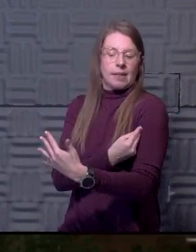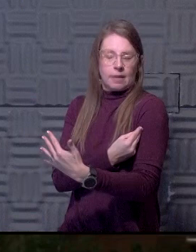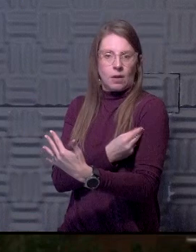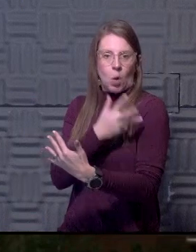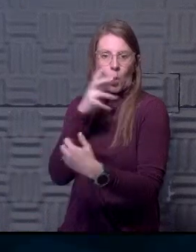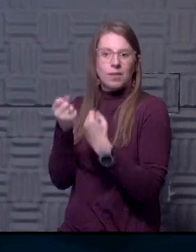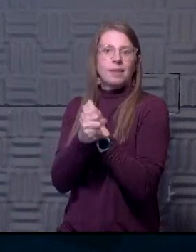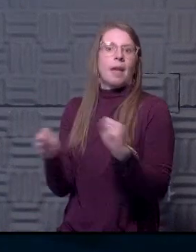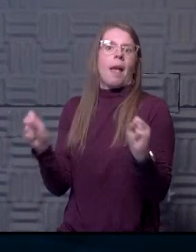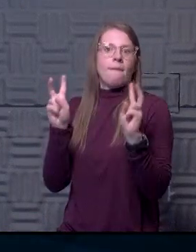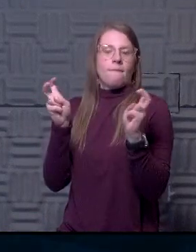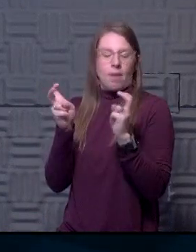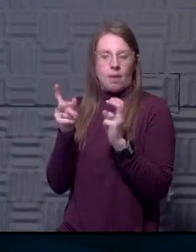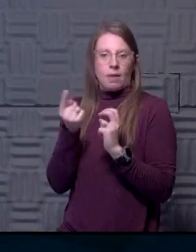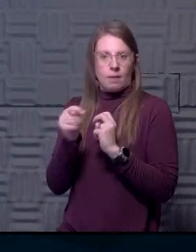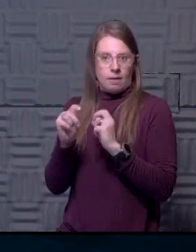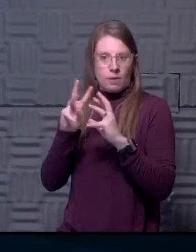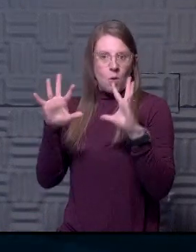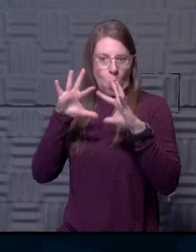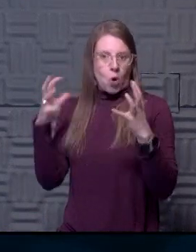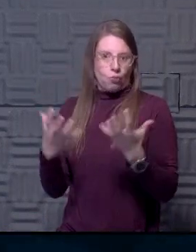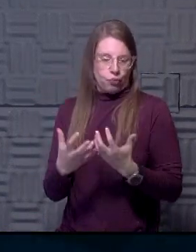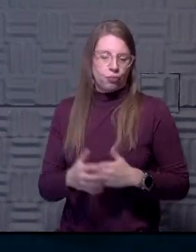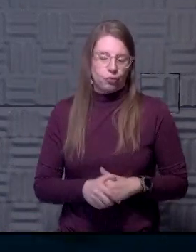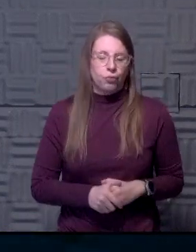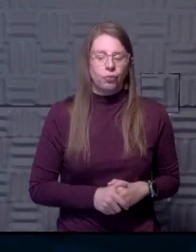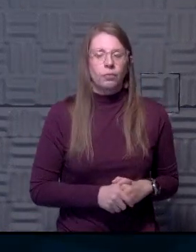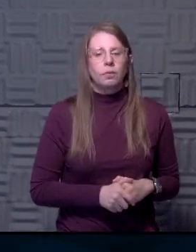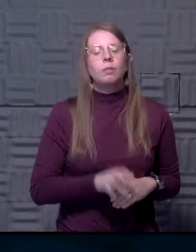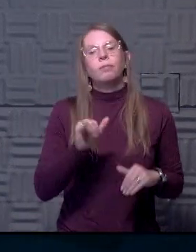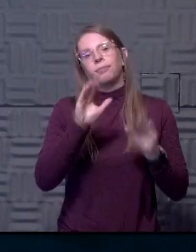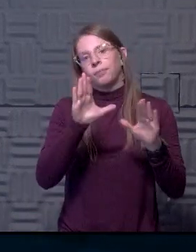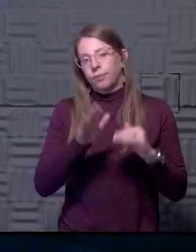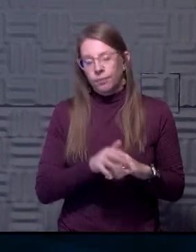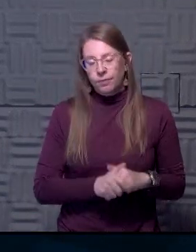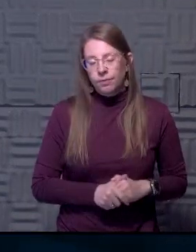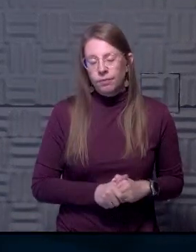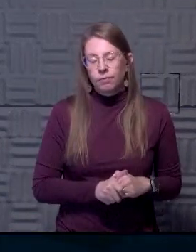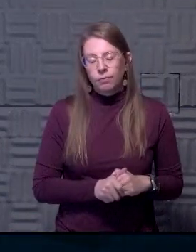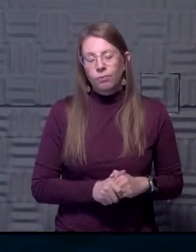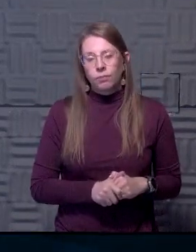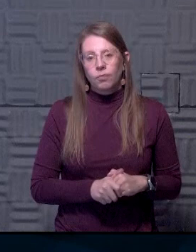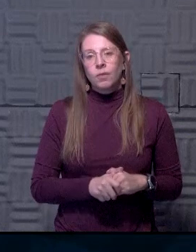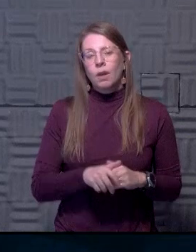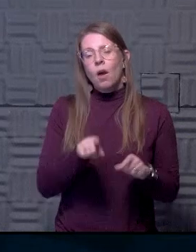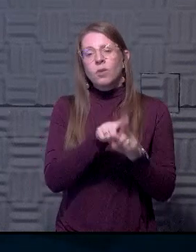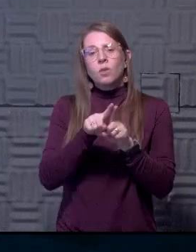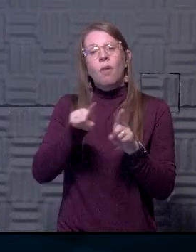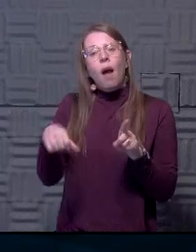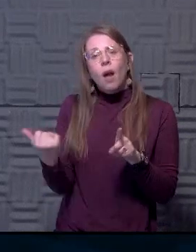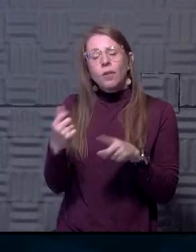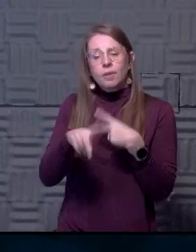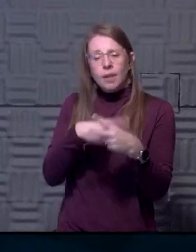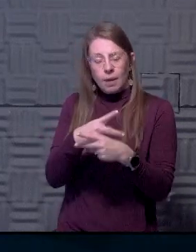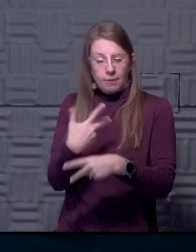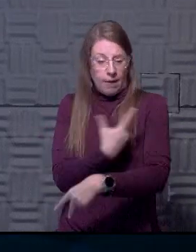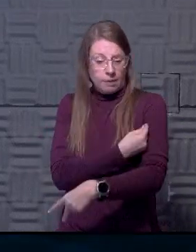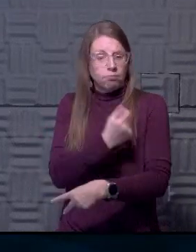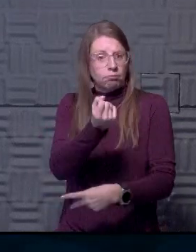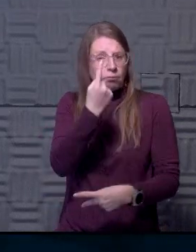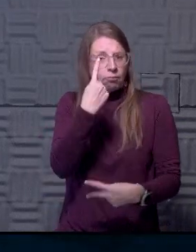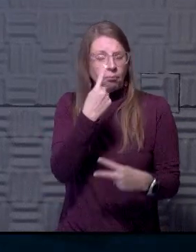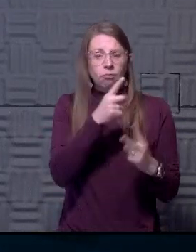save the world. Yeah, that's awesome. And so when you think about some of the other, there are also some other types of vaccines besides